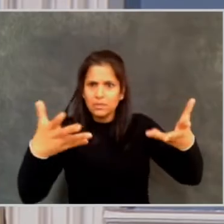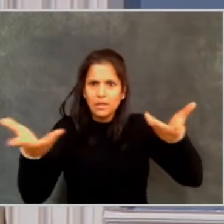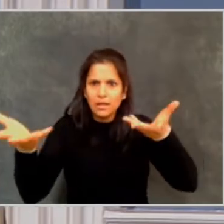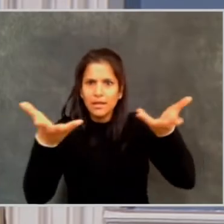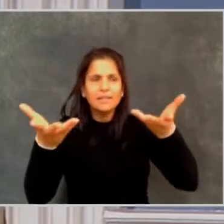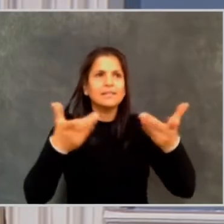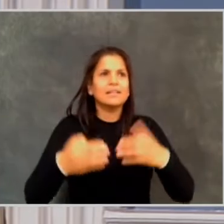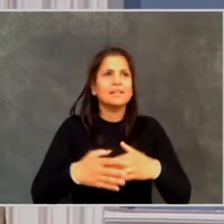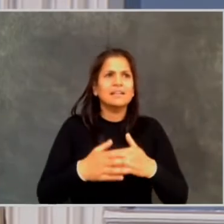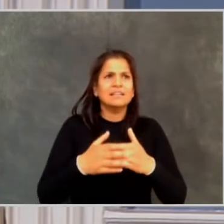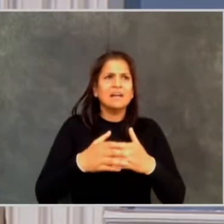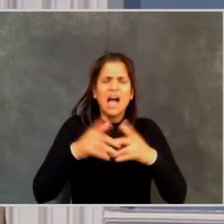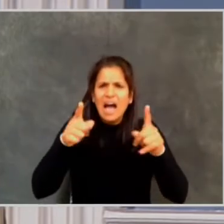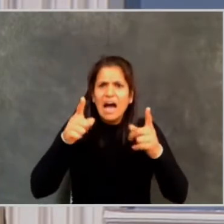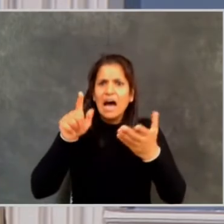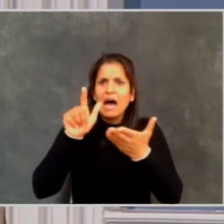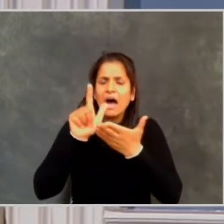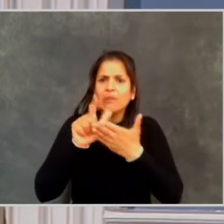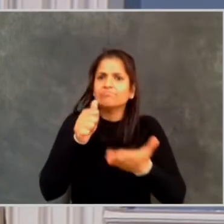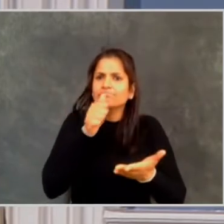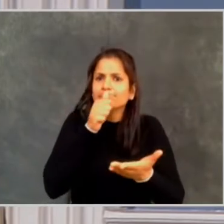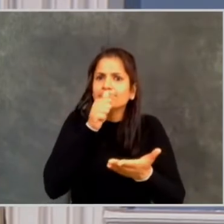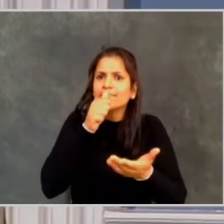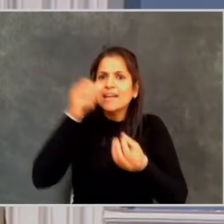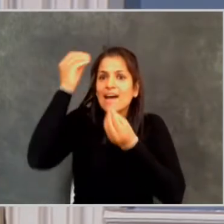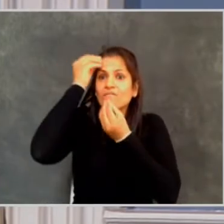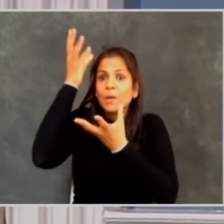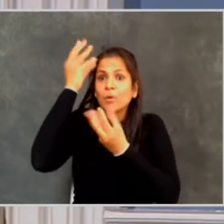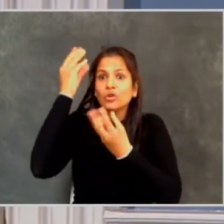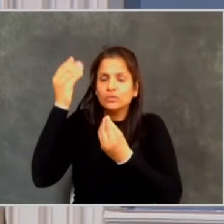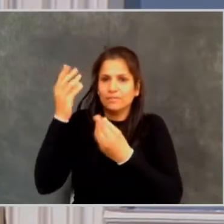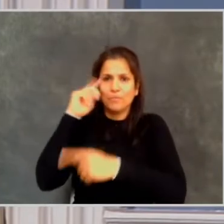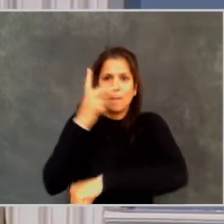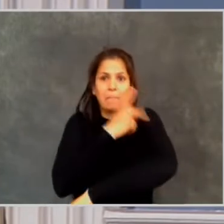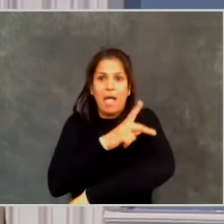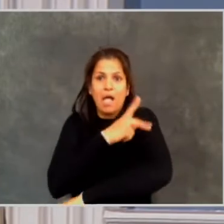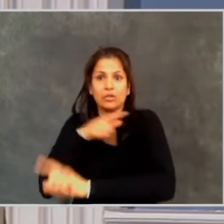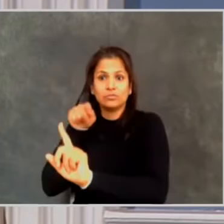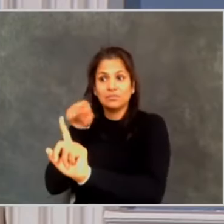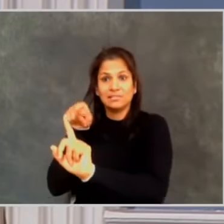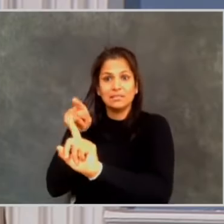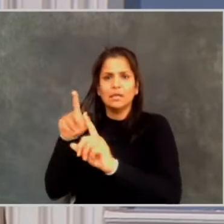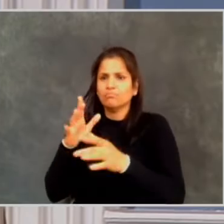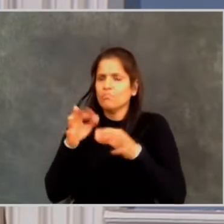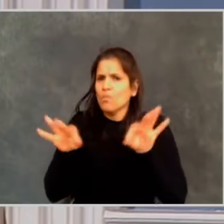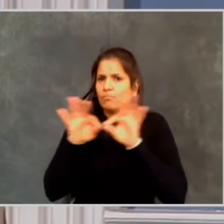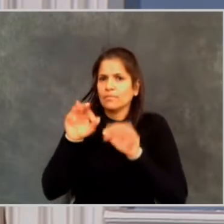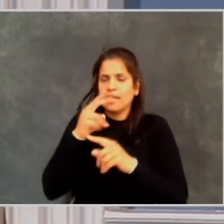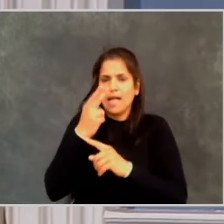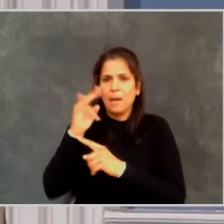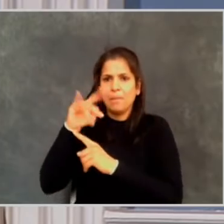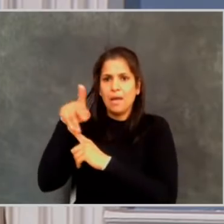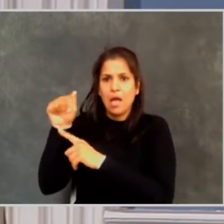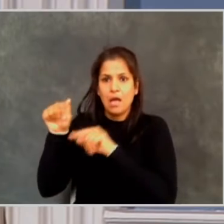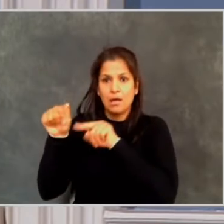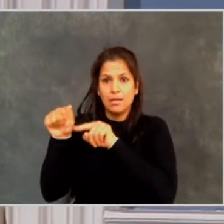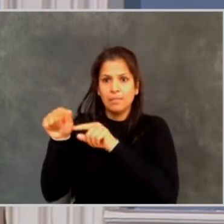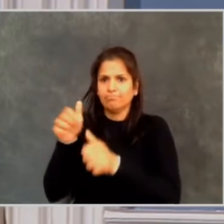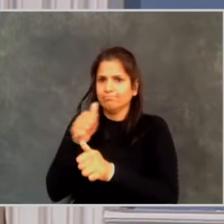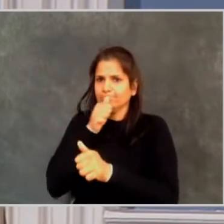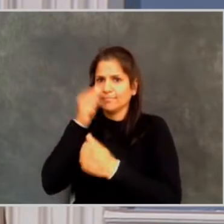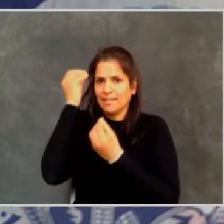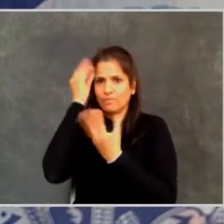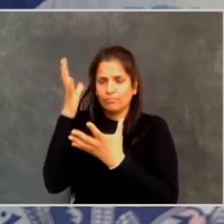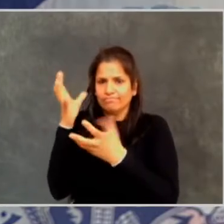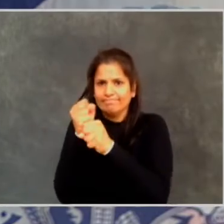deaths, that we will be able to similarly report on the racial demographics as well. And just finishing the point,